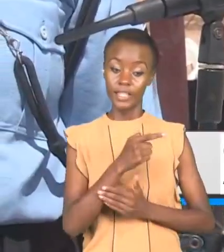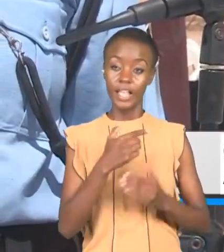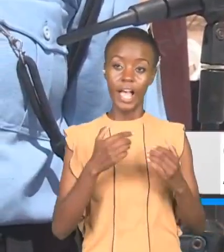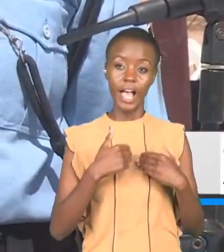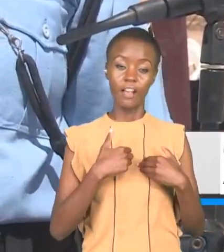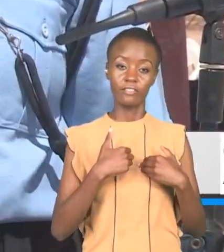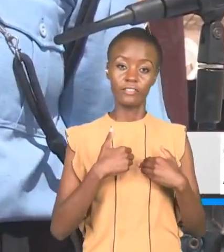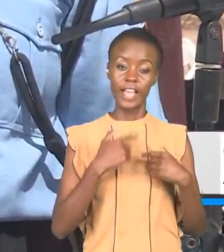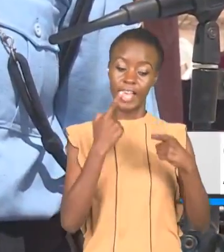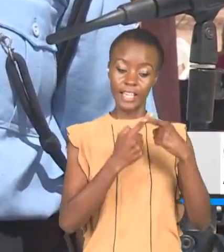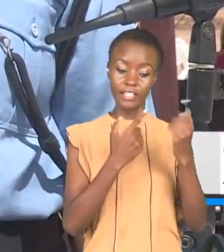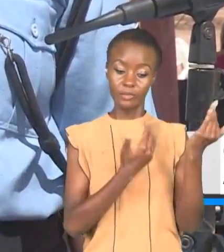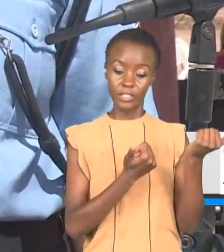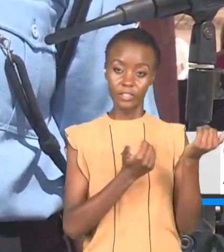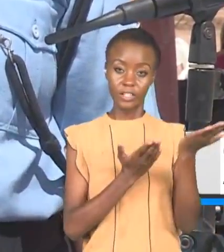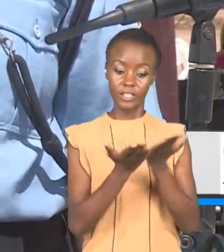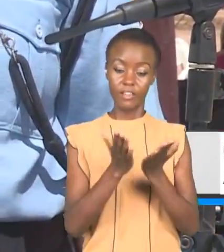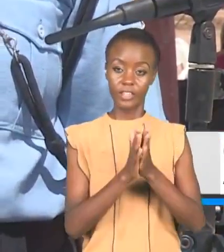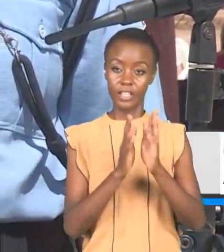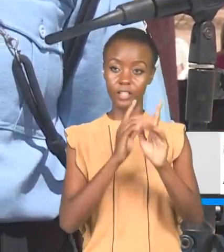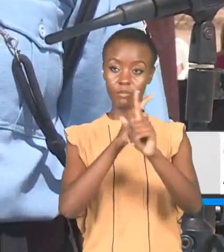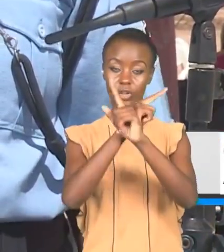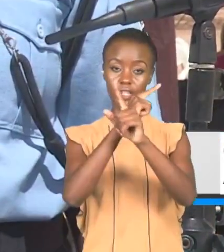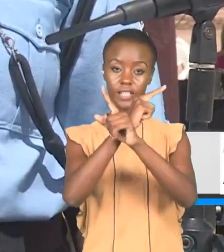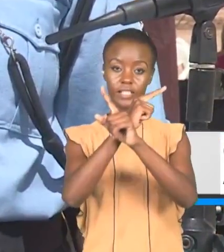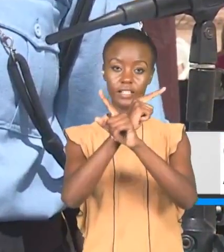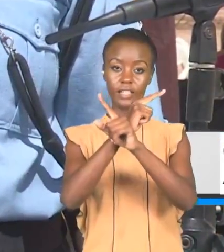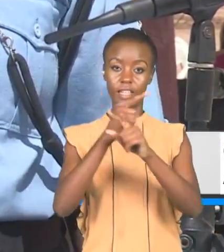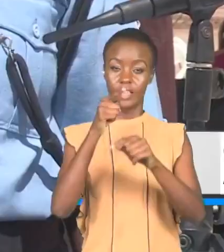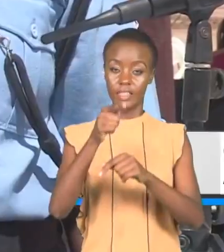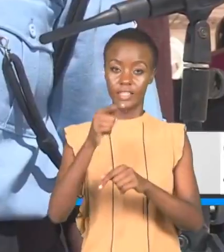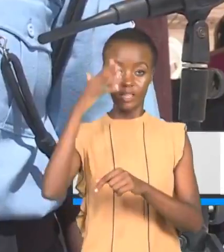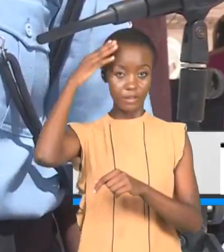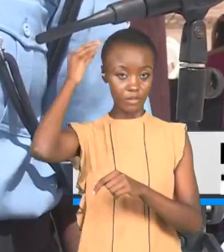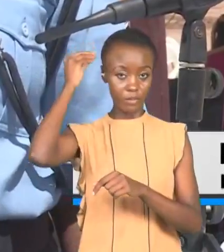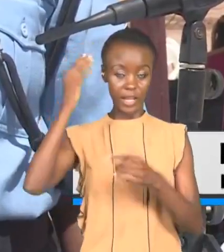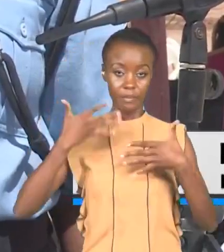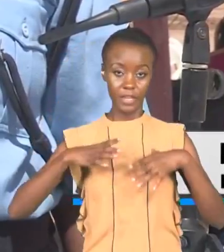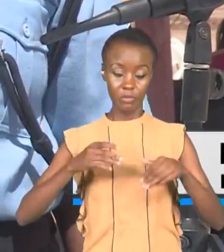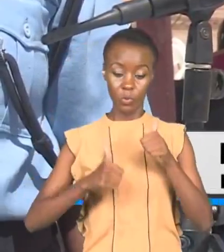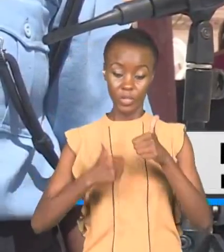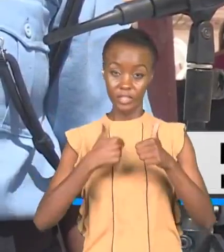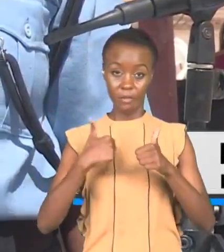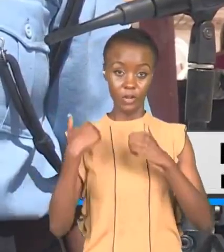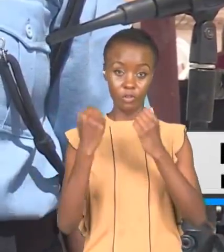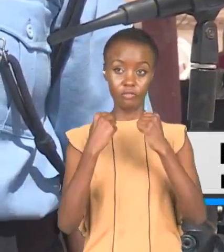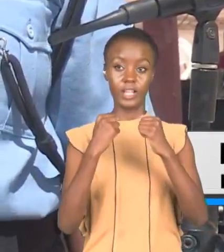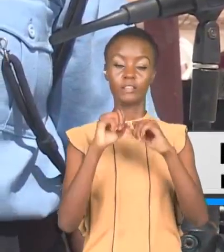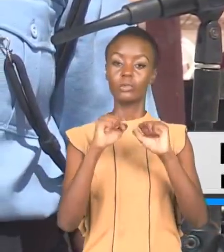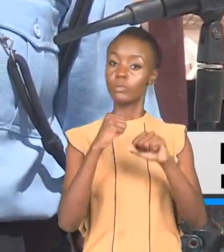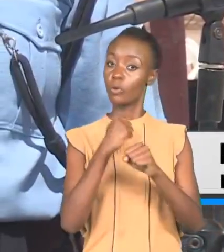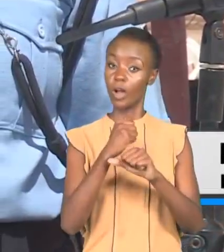expectations of serving and protecting the citizens of Great Somalia, which I am confident that you will